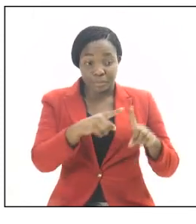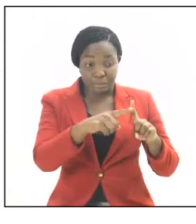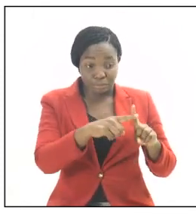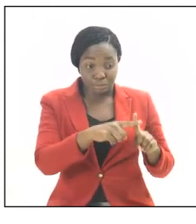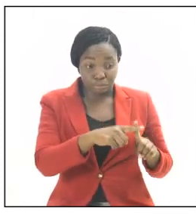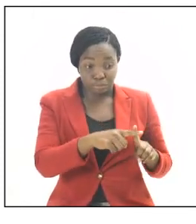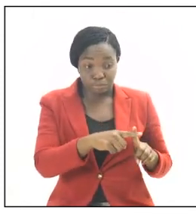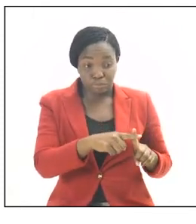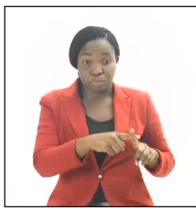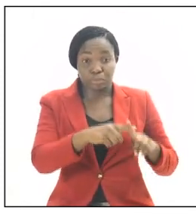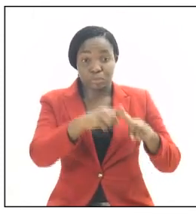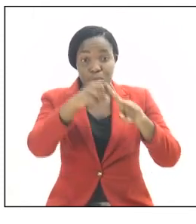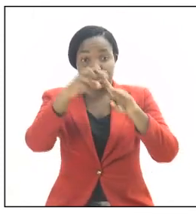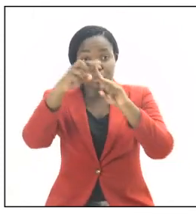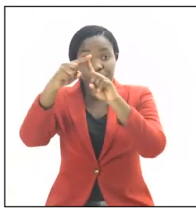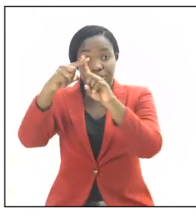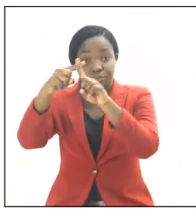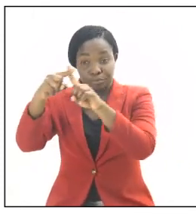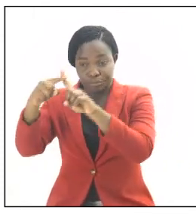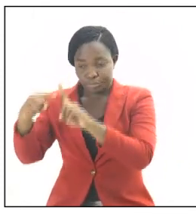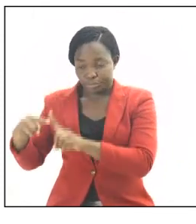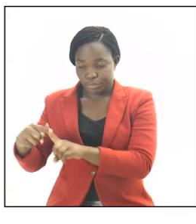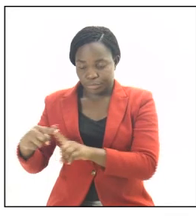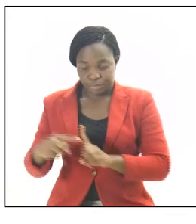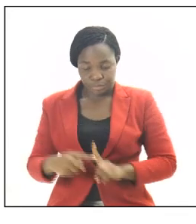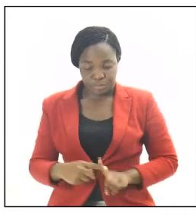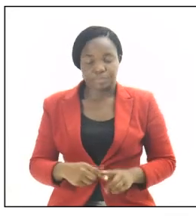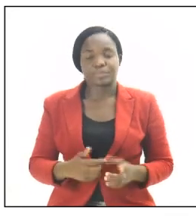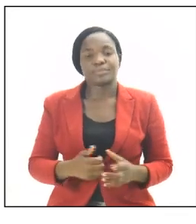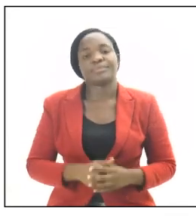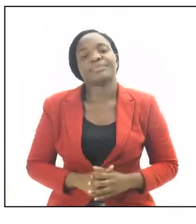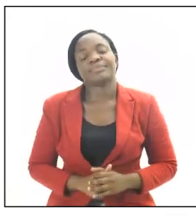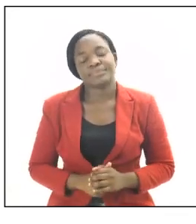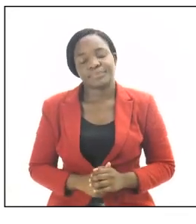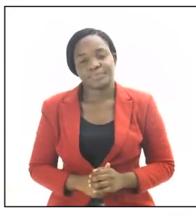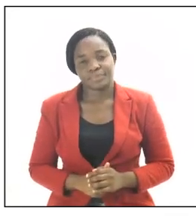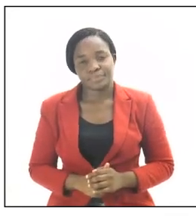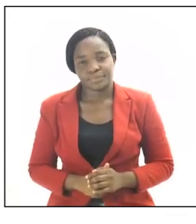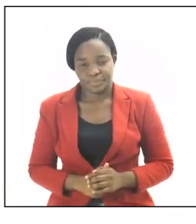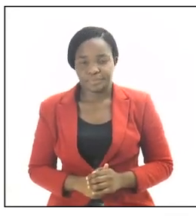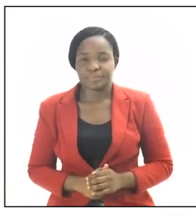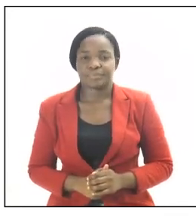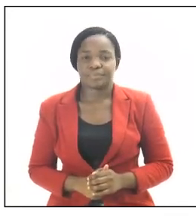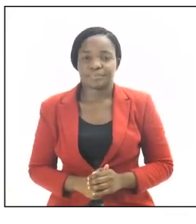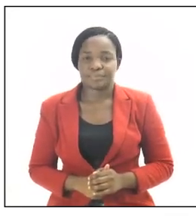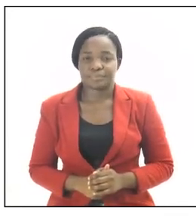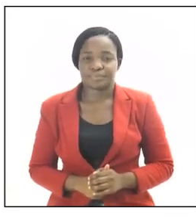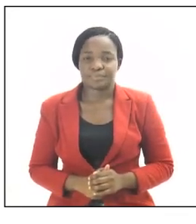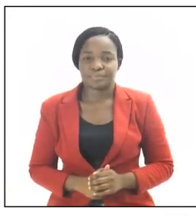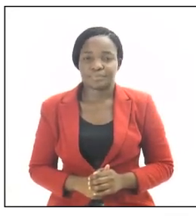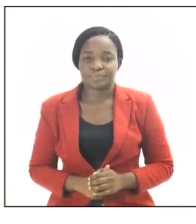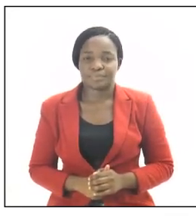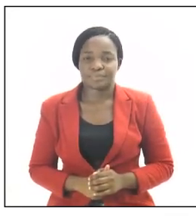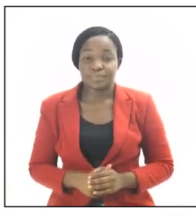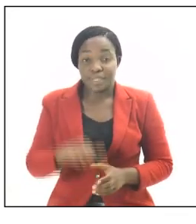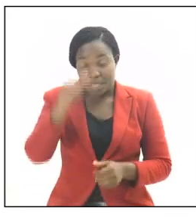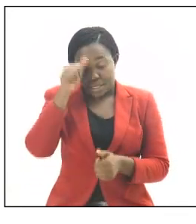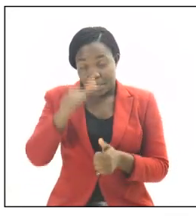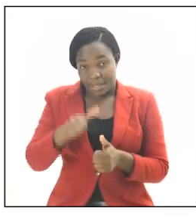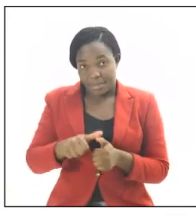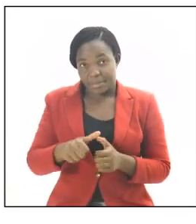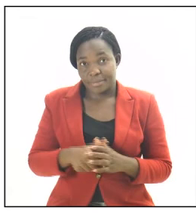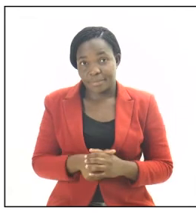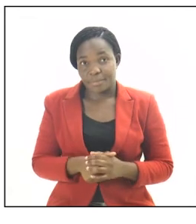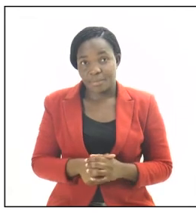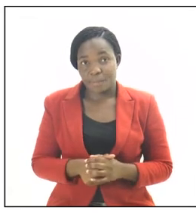length plus another breadth, and instead of another length, it is the circumference of the semicircle. Remember,